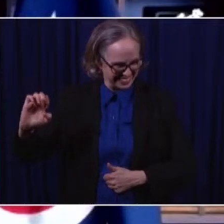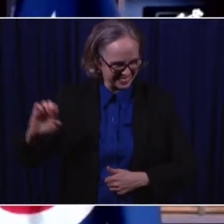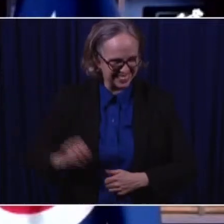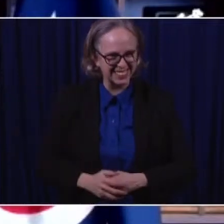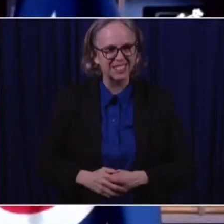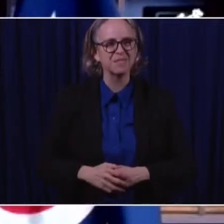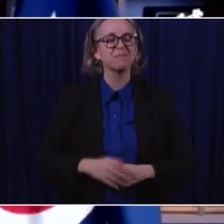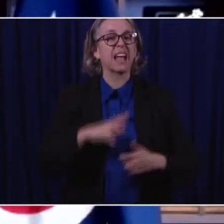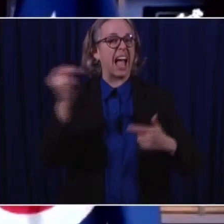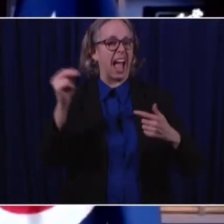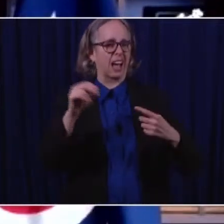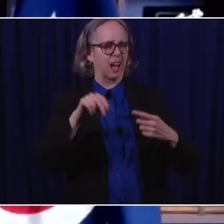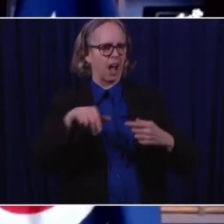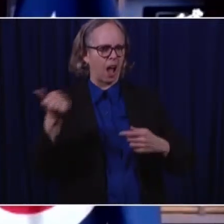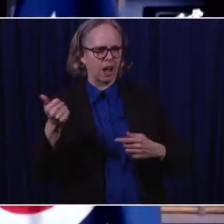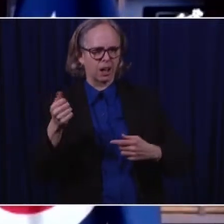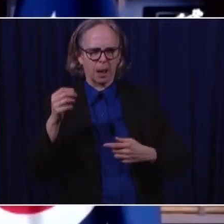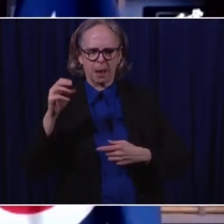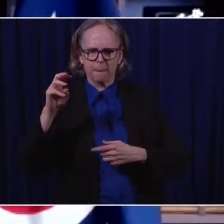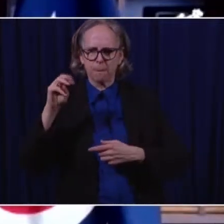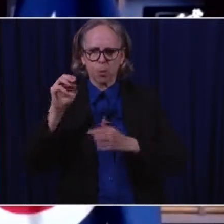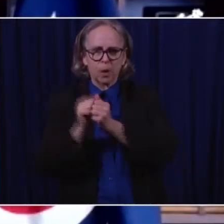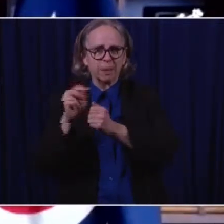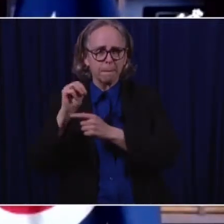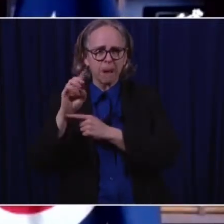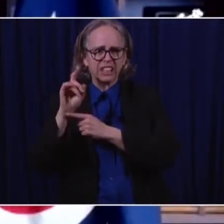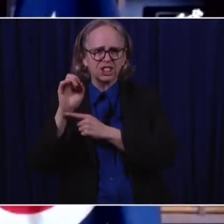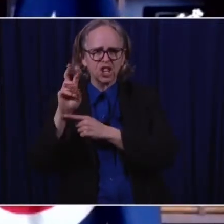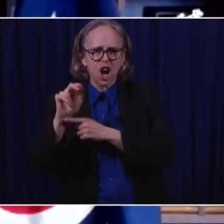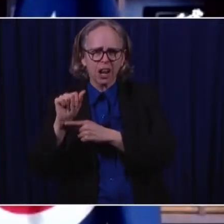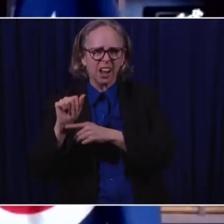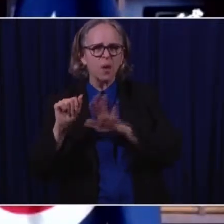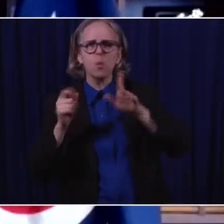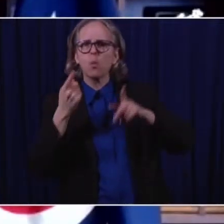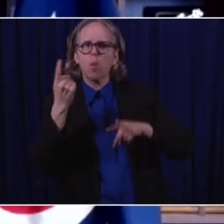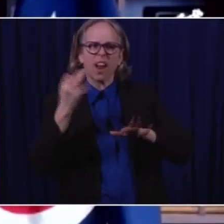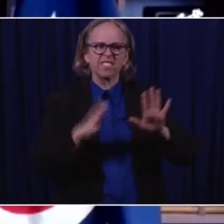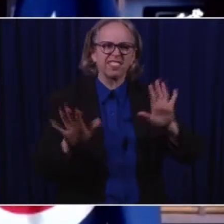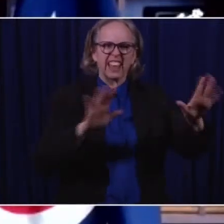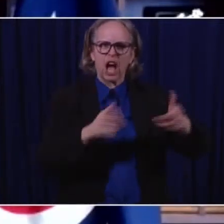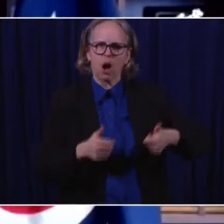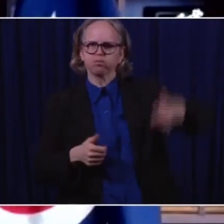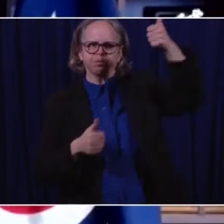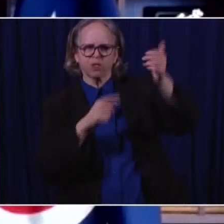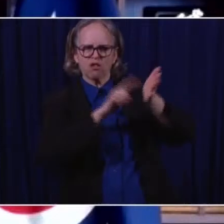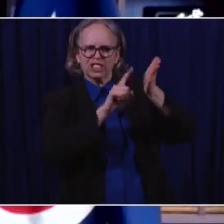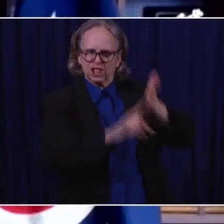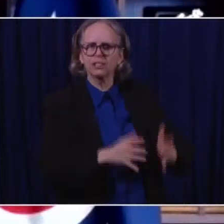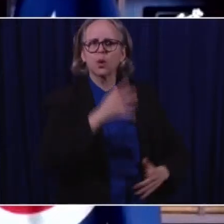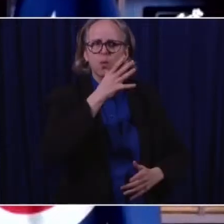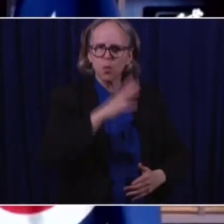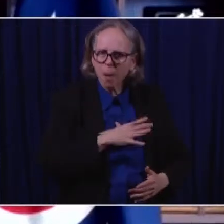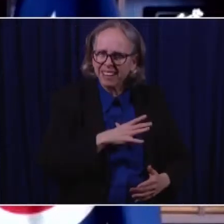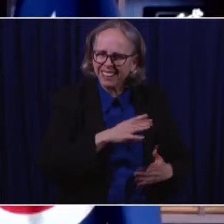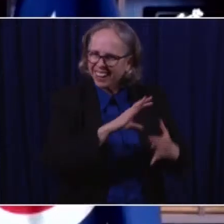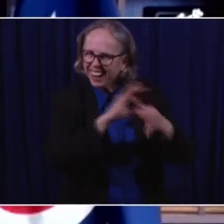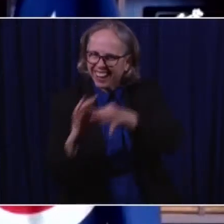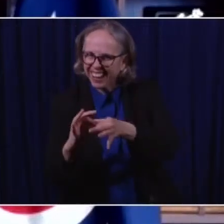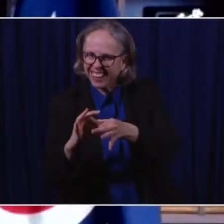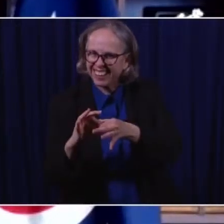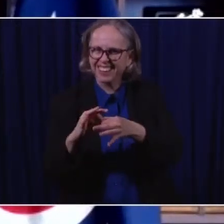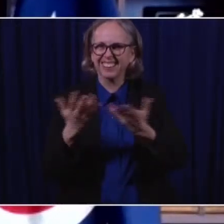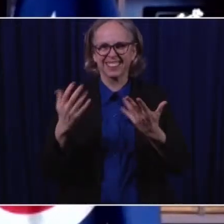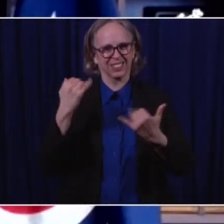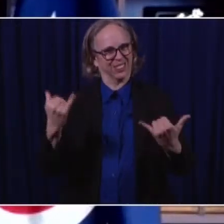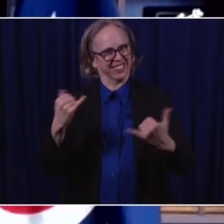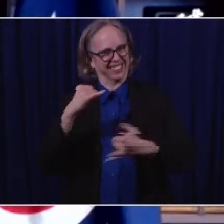female who led that, championed that cause at Moderna. And we have a lot of opportunity for women in science